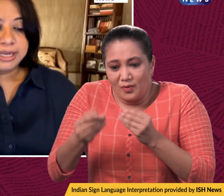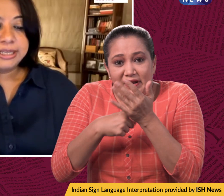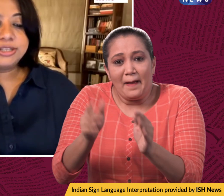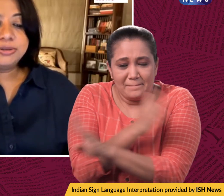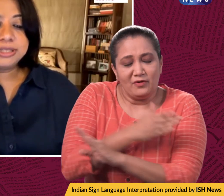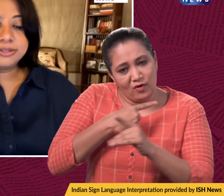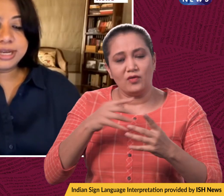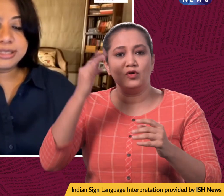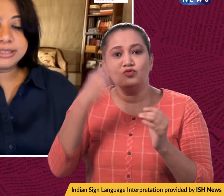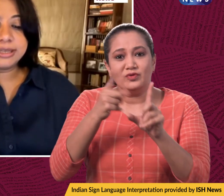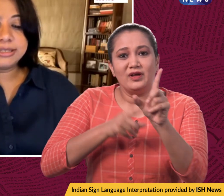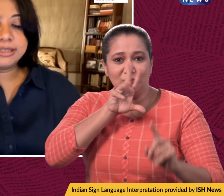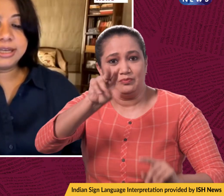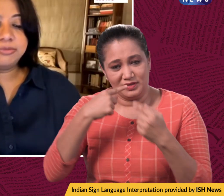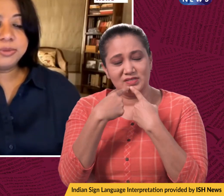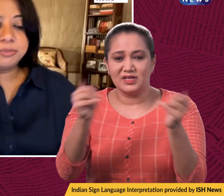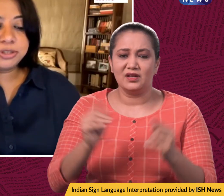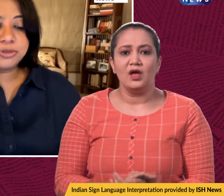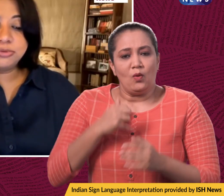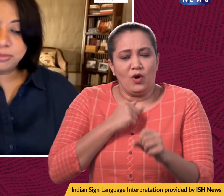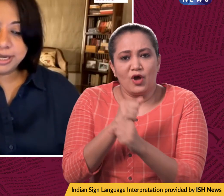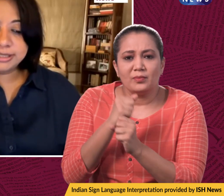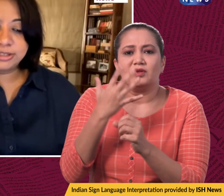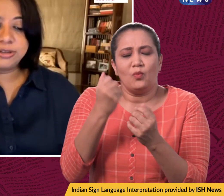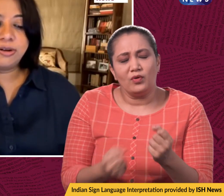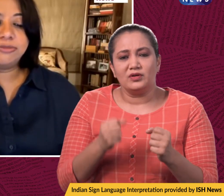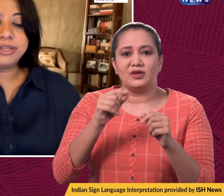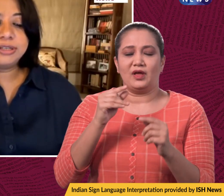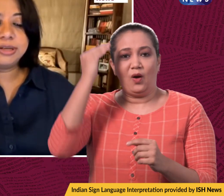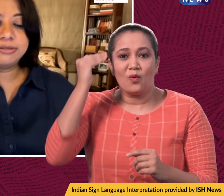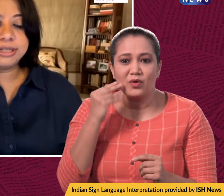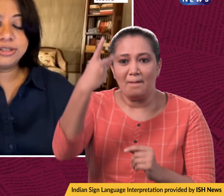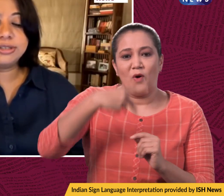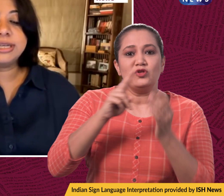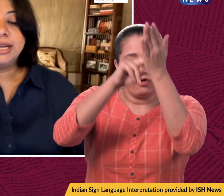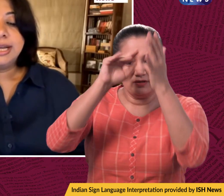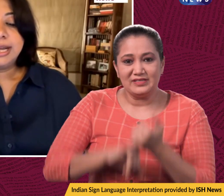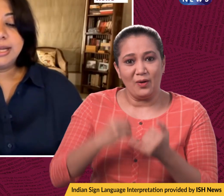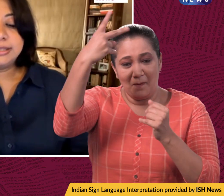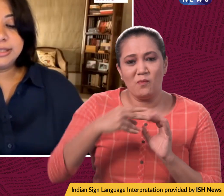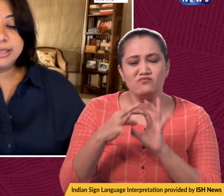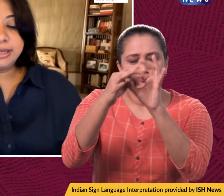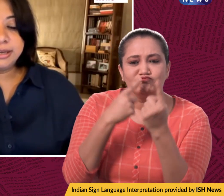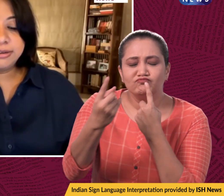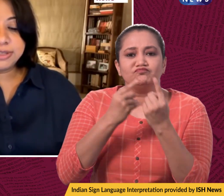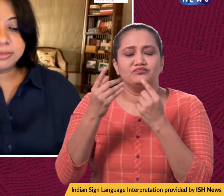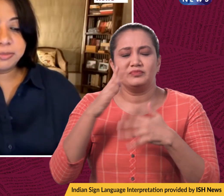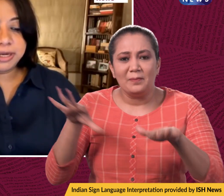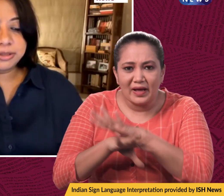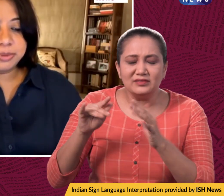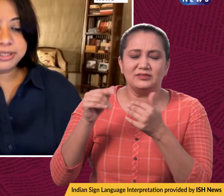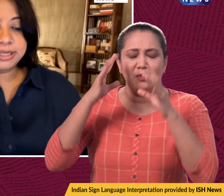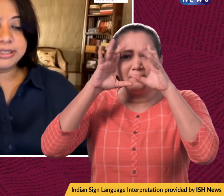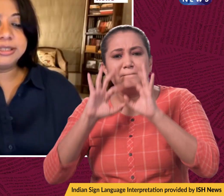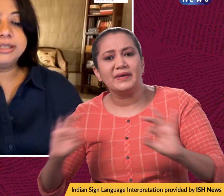office. In his New Year's address, he said the government will pursue normalization of inter-Korean relations and the irreversible